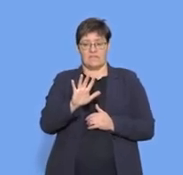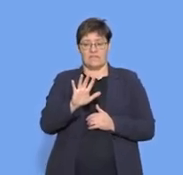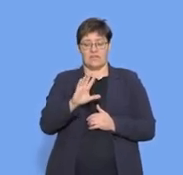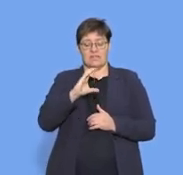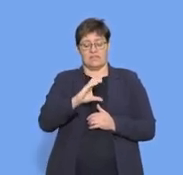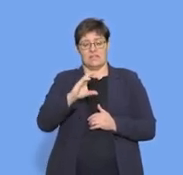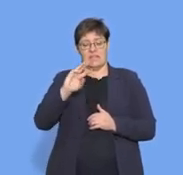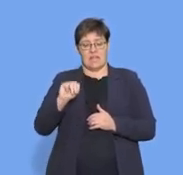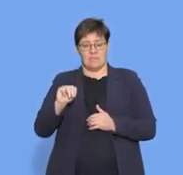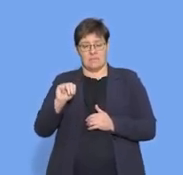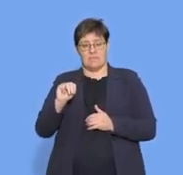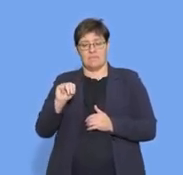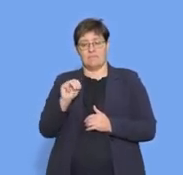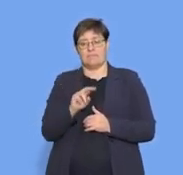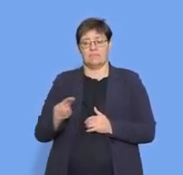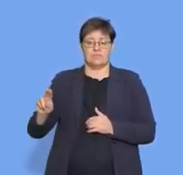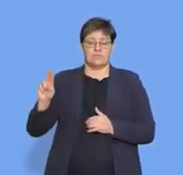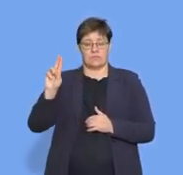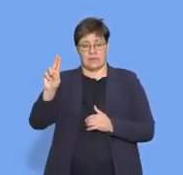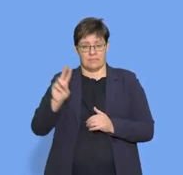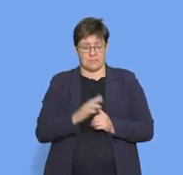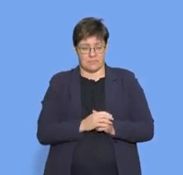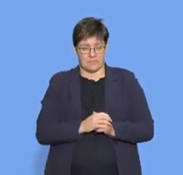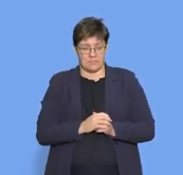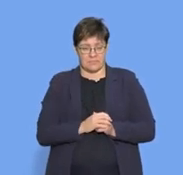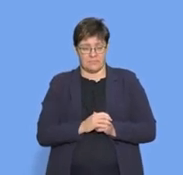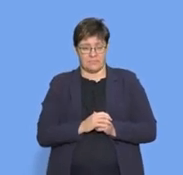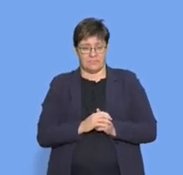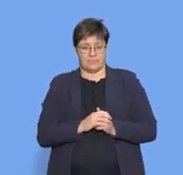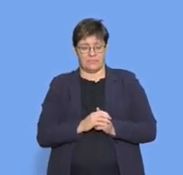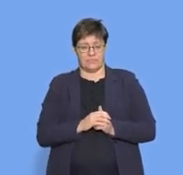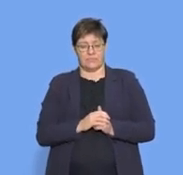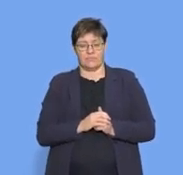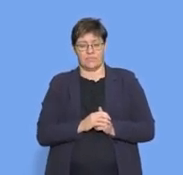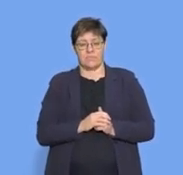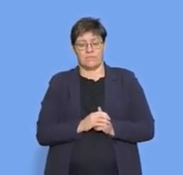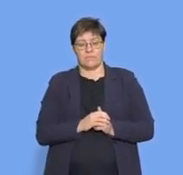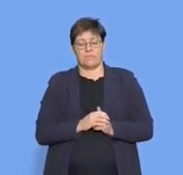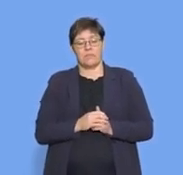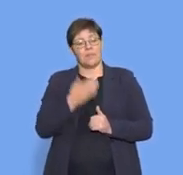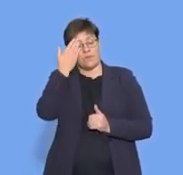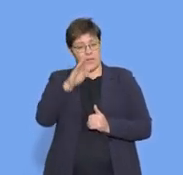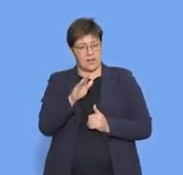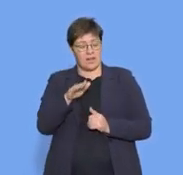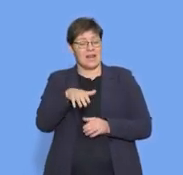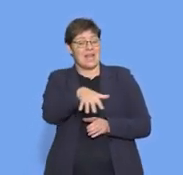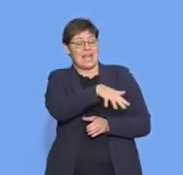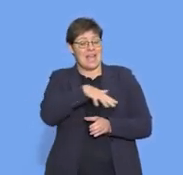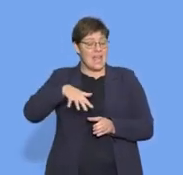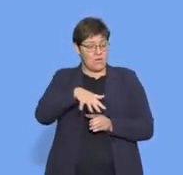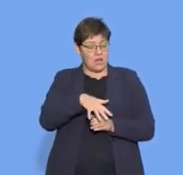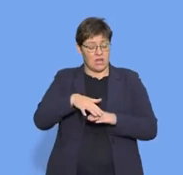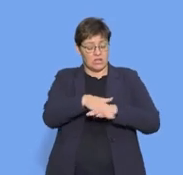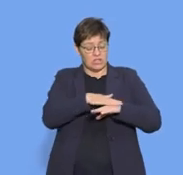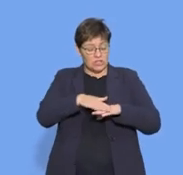of 45 centimeters squared. So we can know that